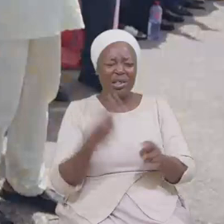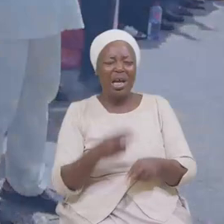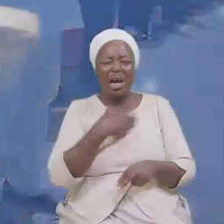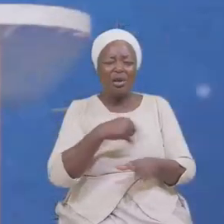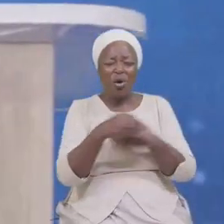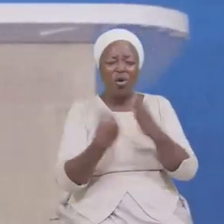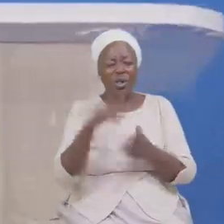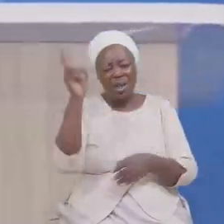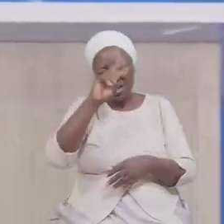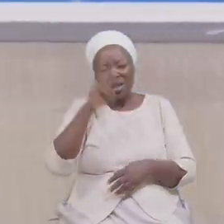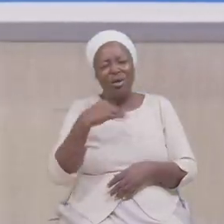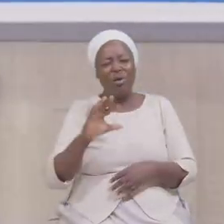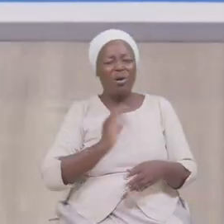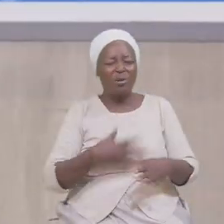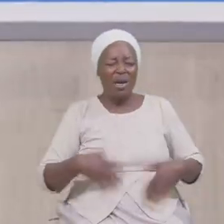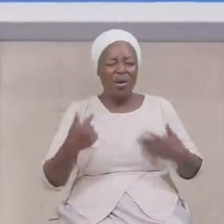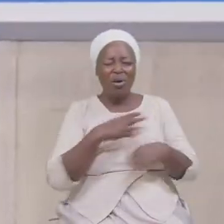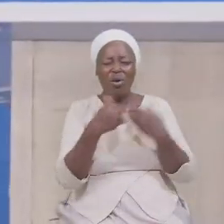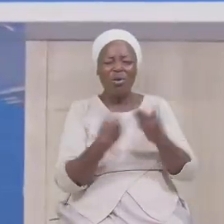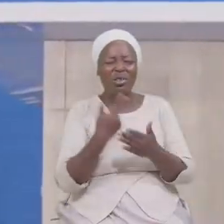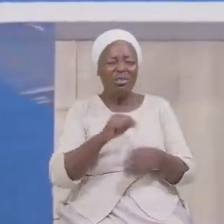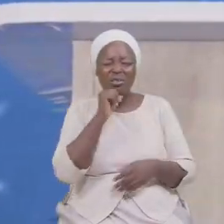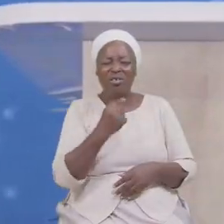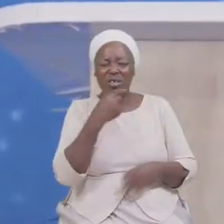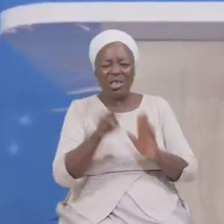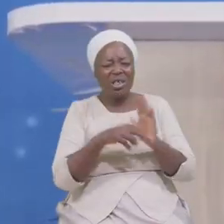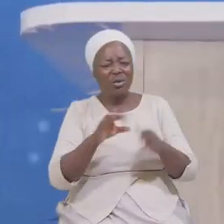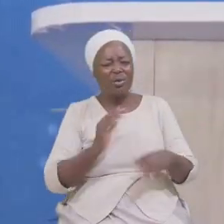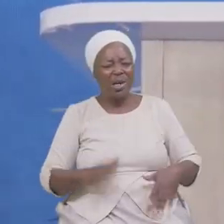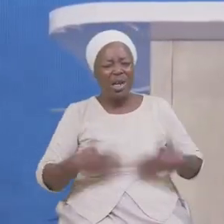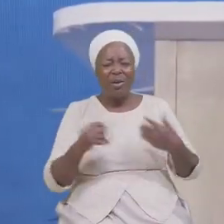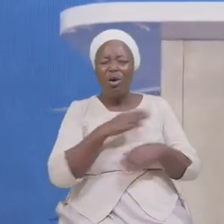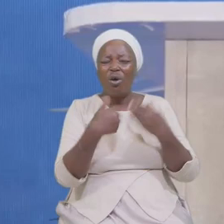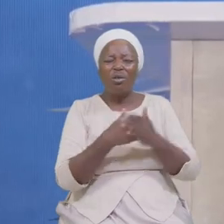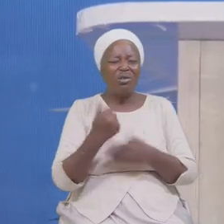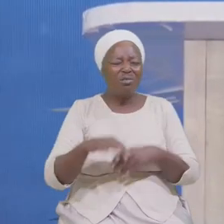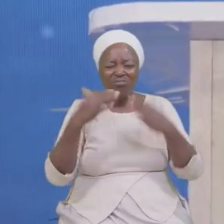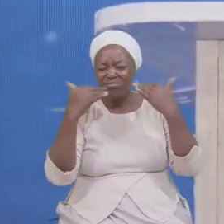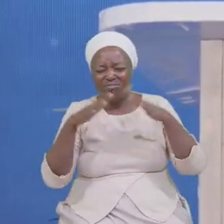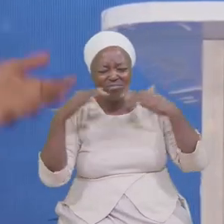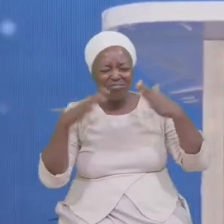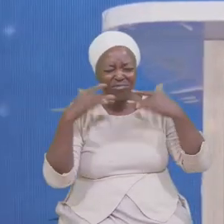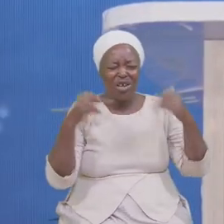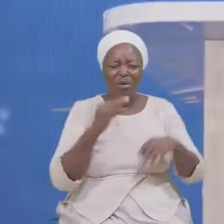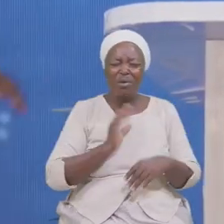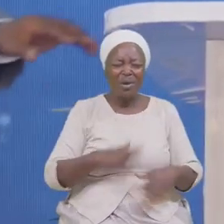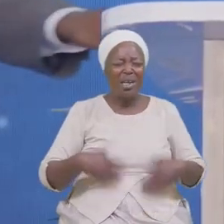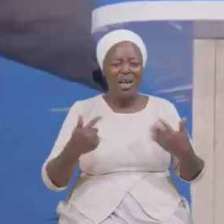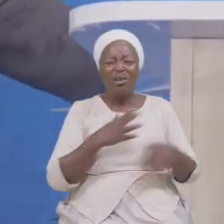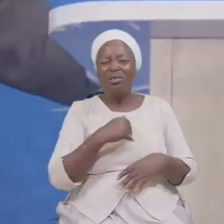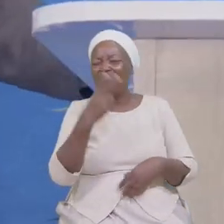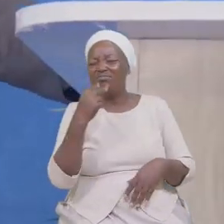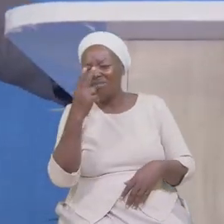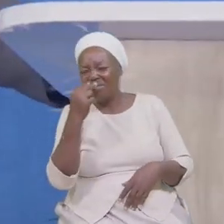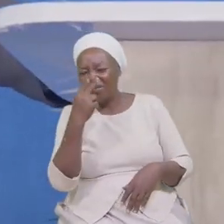carelessness of our lives, all the superficiality of our lives, all the frivolity of our lives, all the carelessness in our lives,